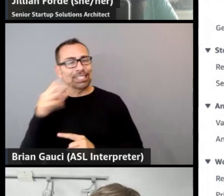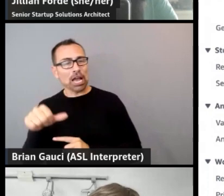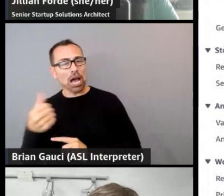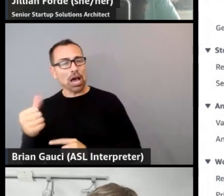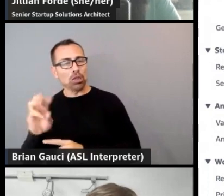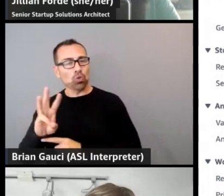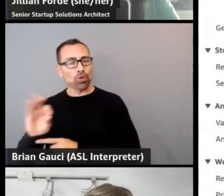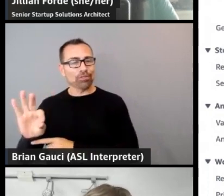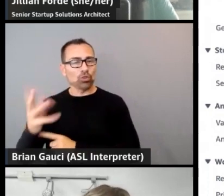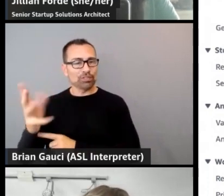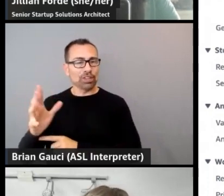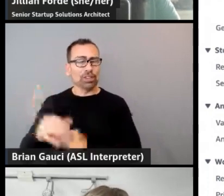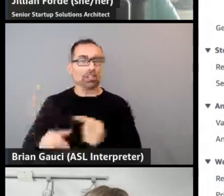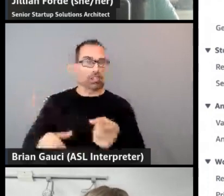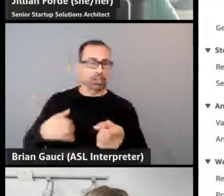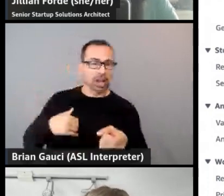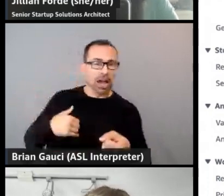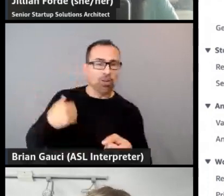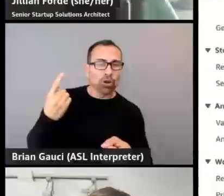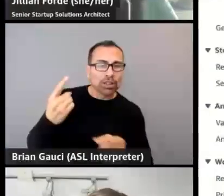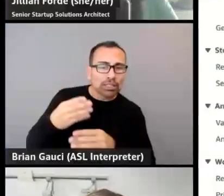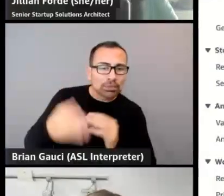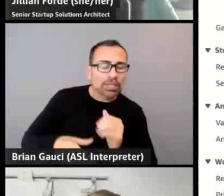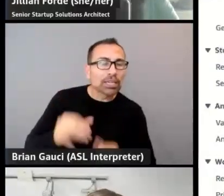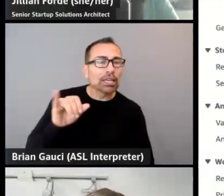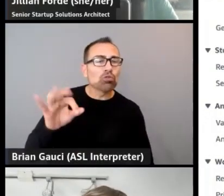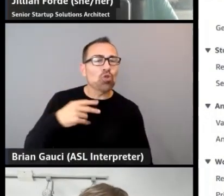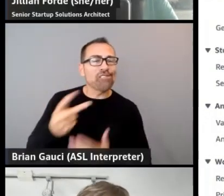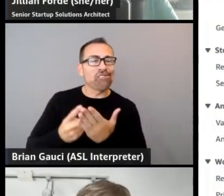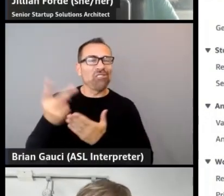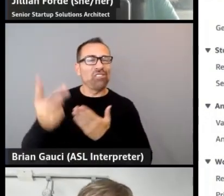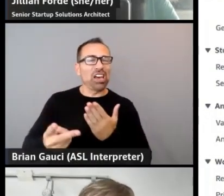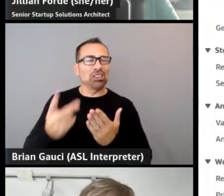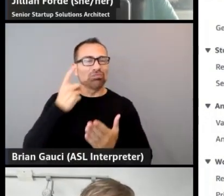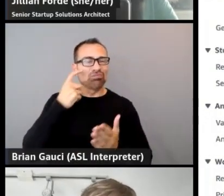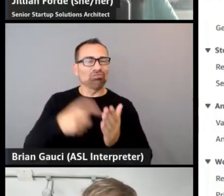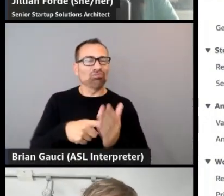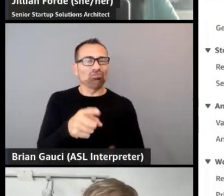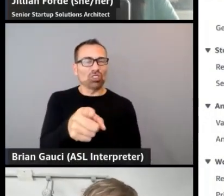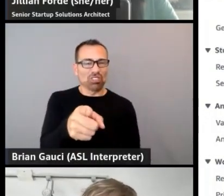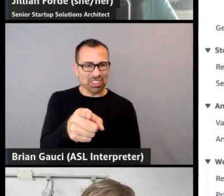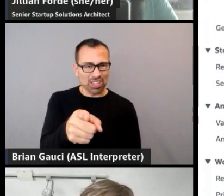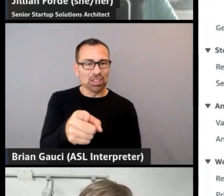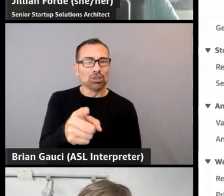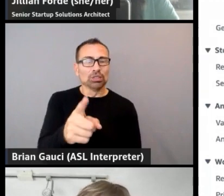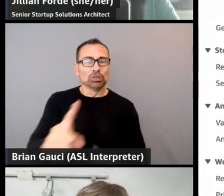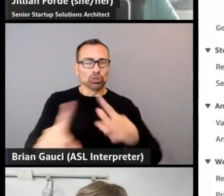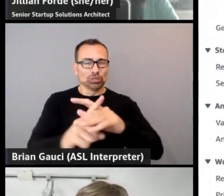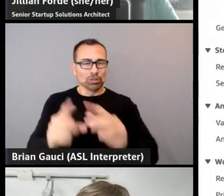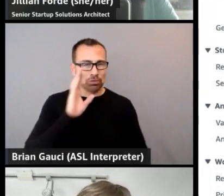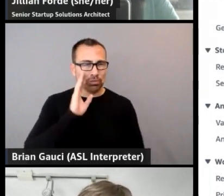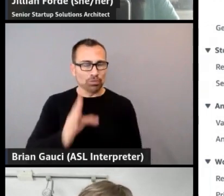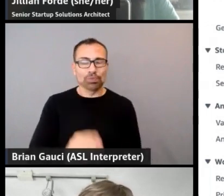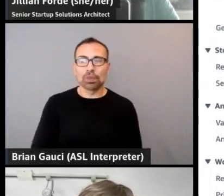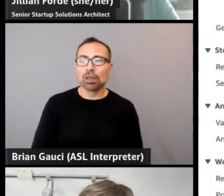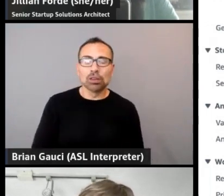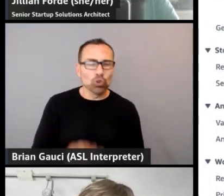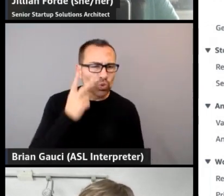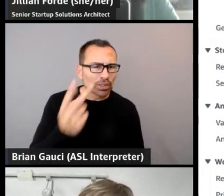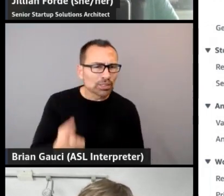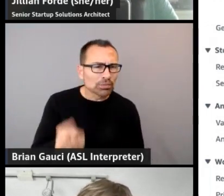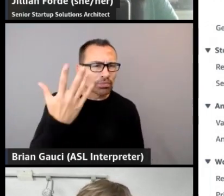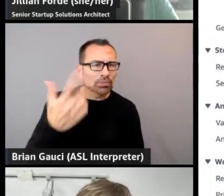completed a workflow here. If you have a failure, you'll see a failure clearly show up here as well. And you'll see, how much time